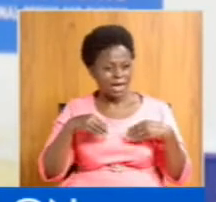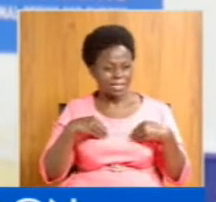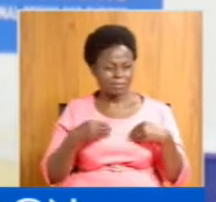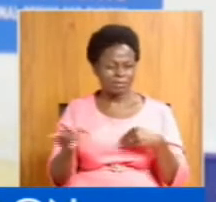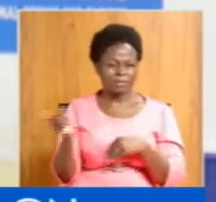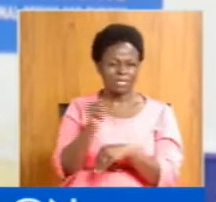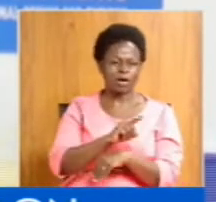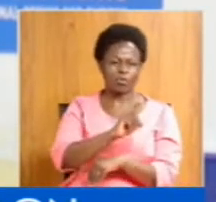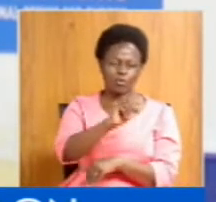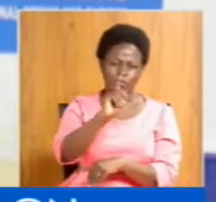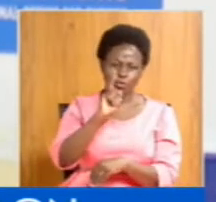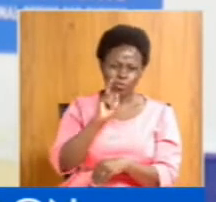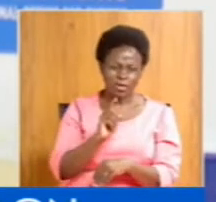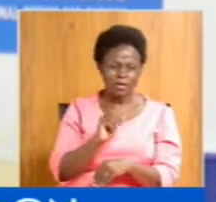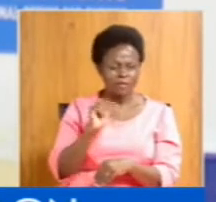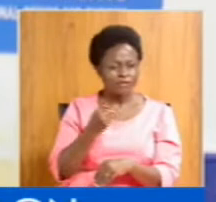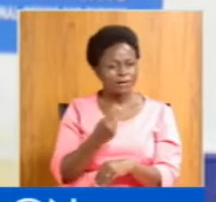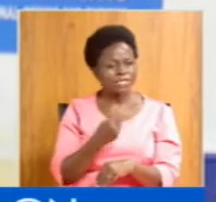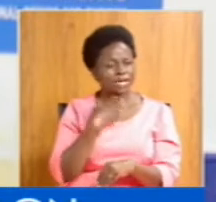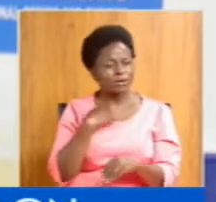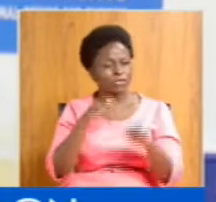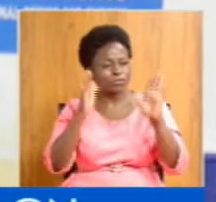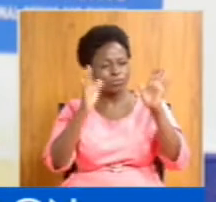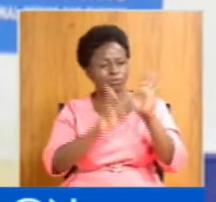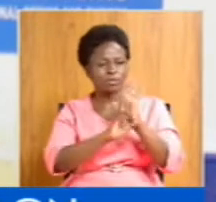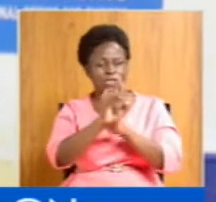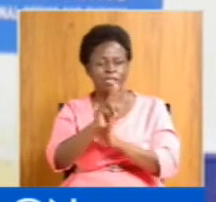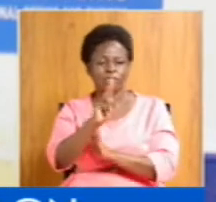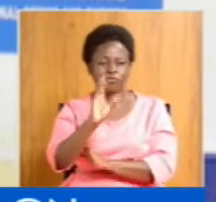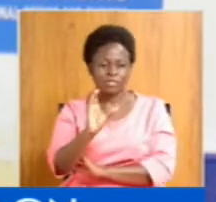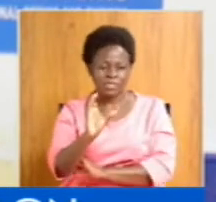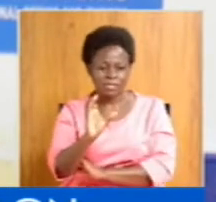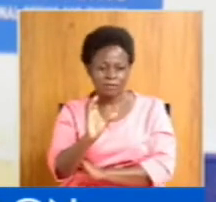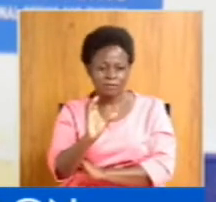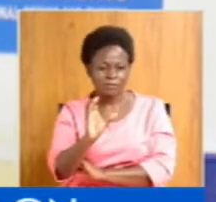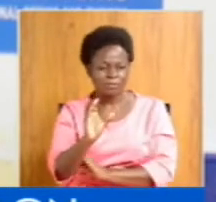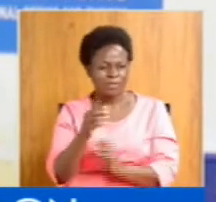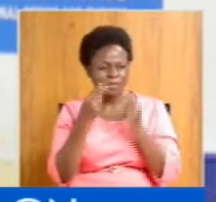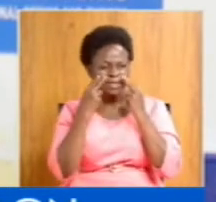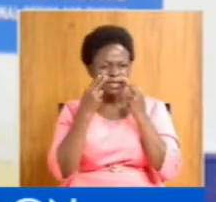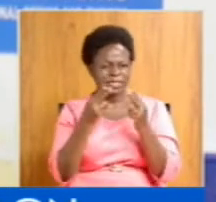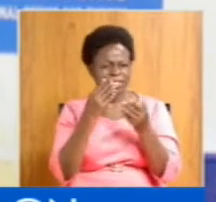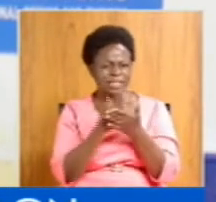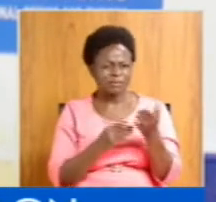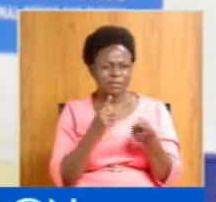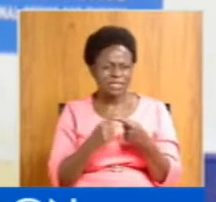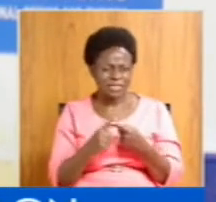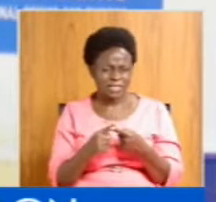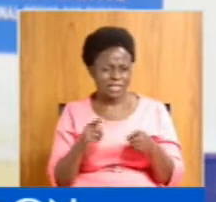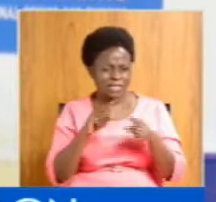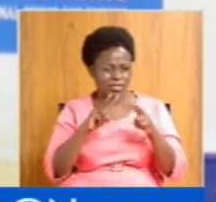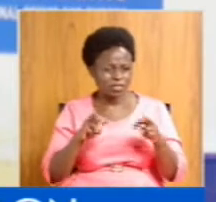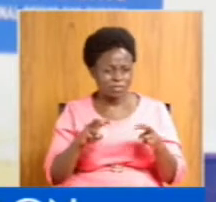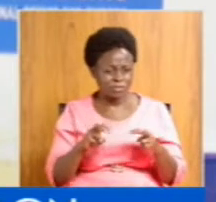question on the floor. First of all, I want to appreciate the representative for UCC. I was looking at some of the statistics and research